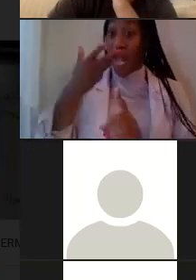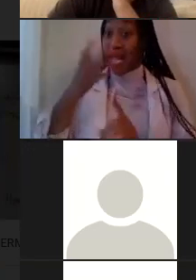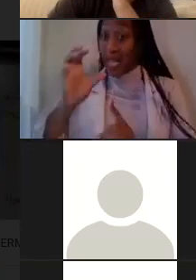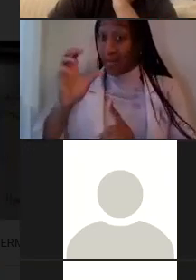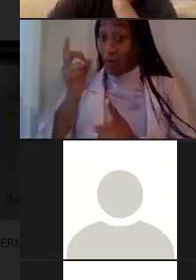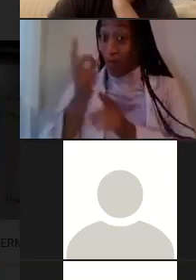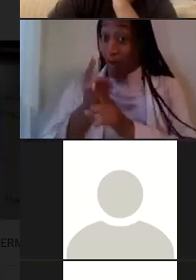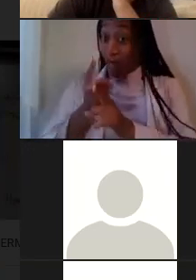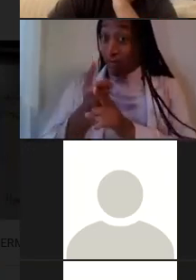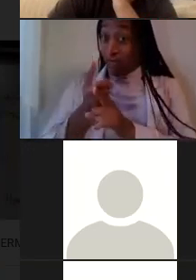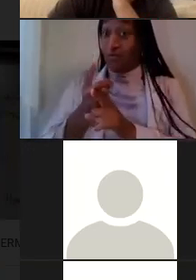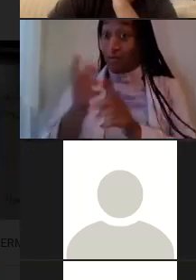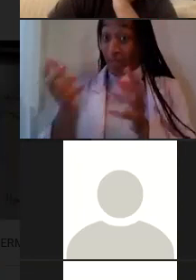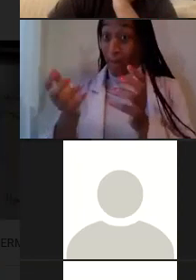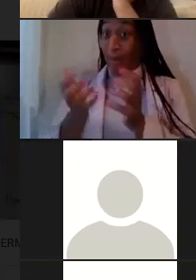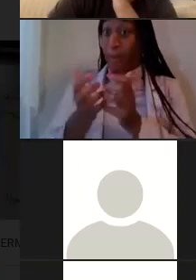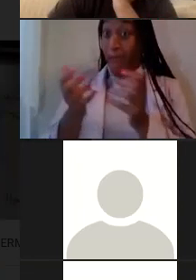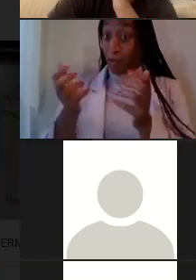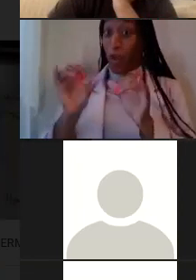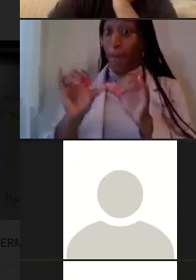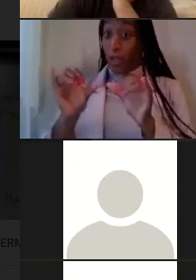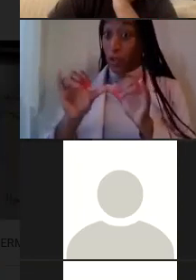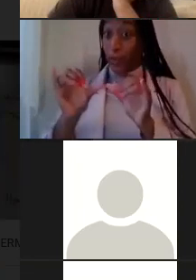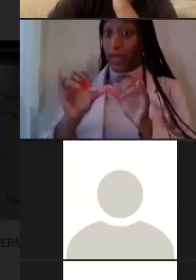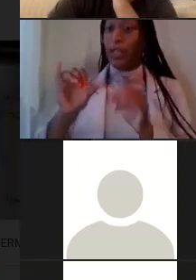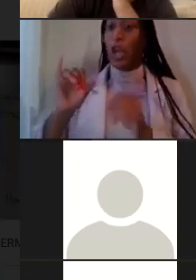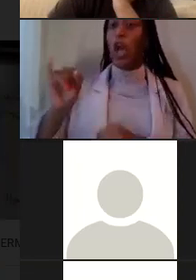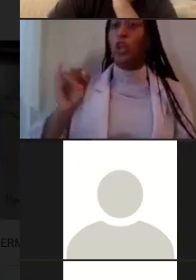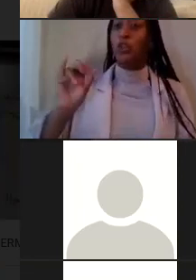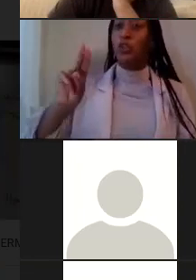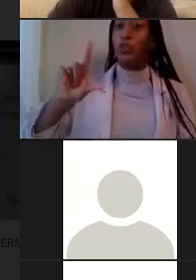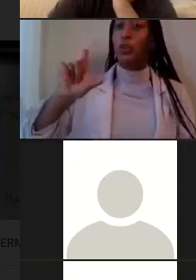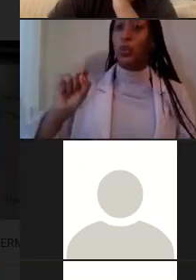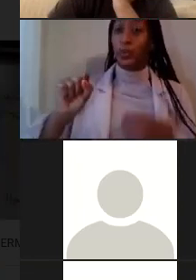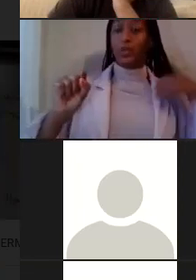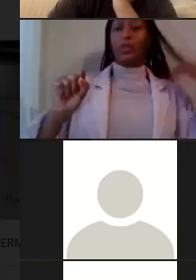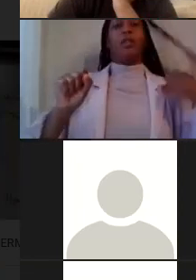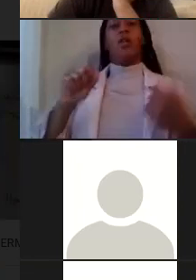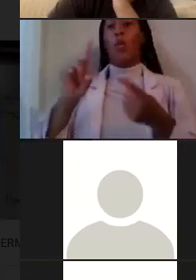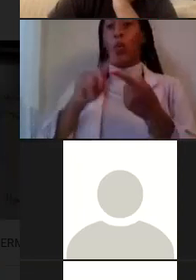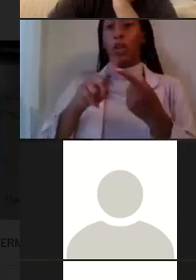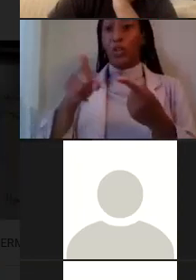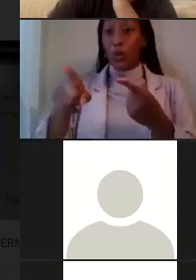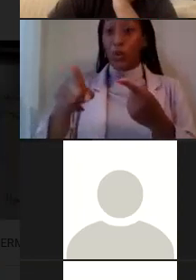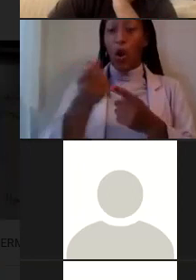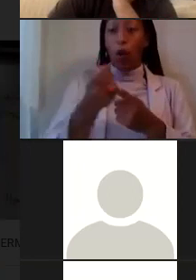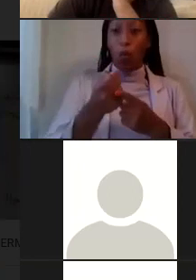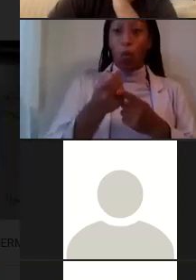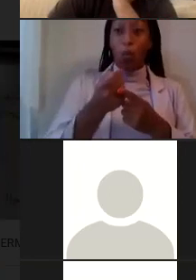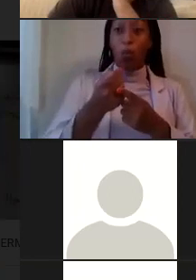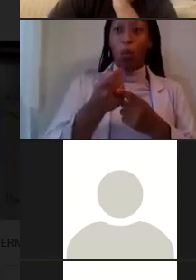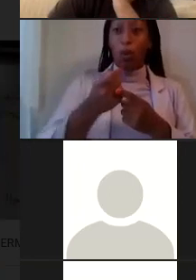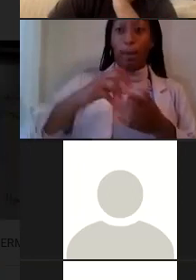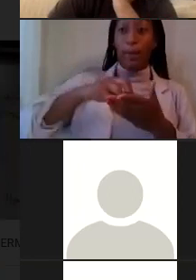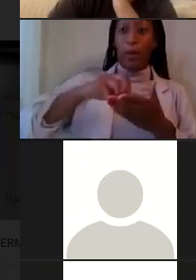whenever you are removing heat, your Q has to be negative. Whenever you are putting in heat,